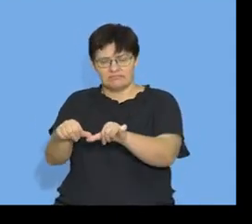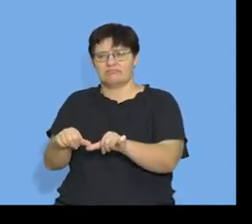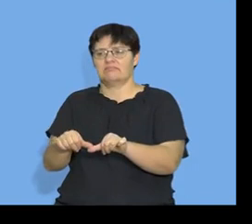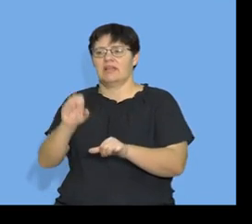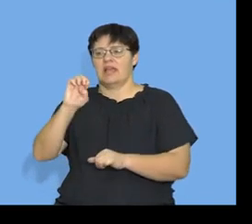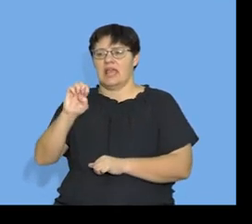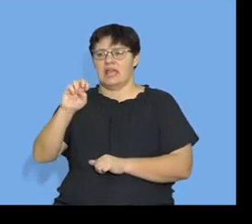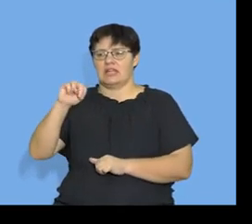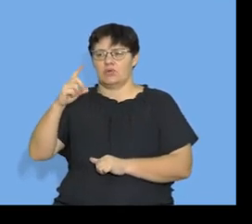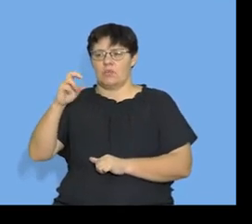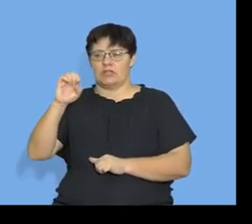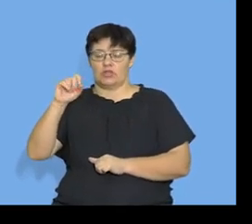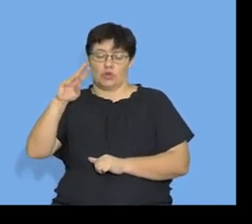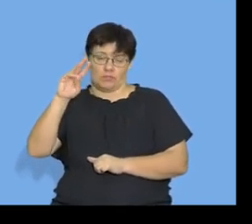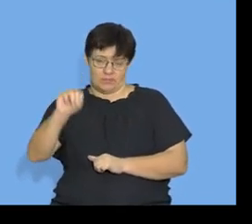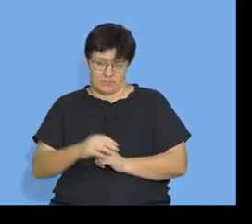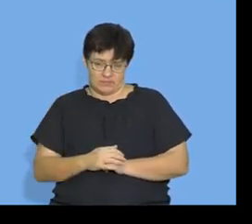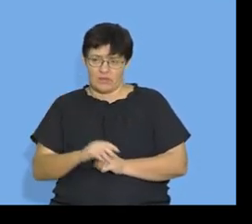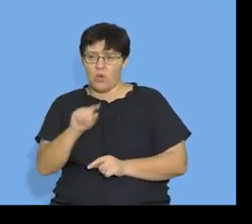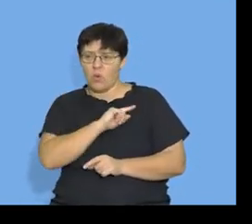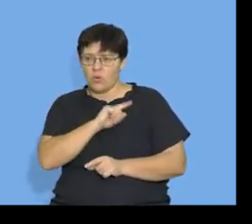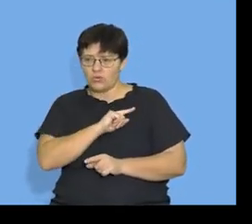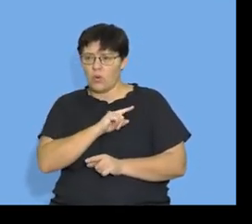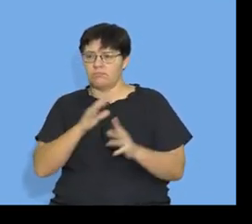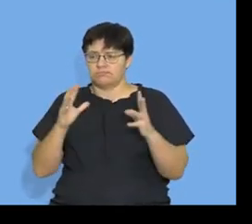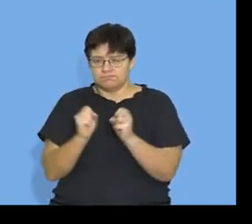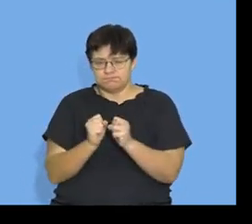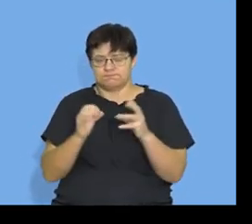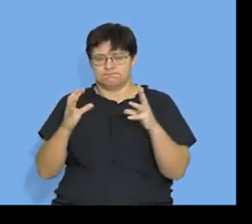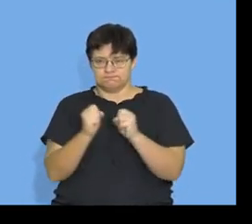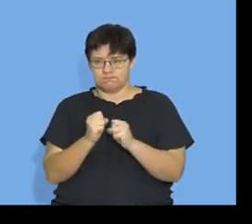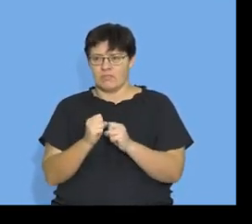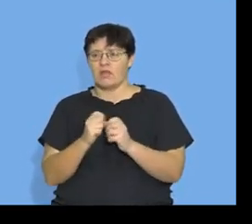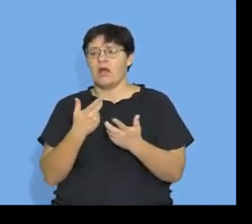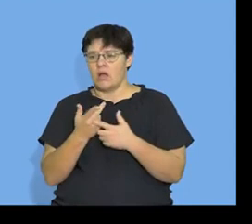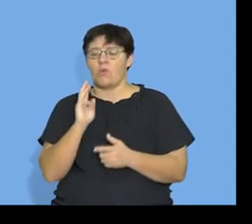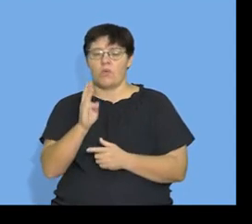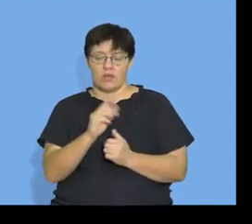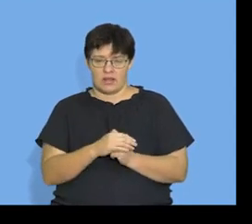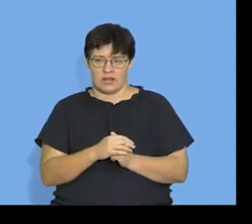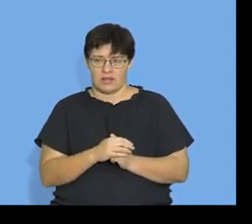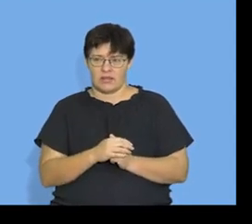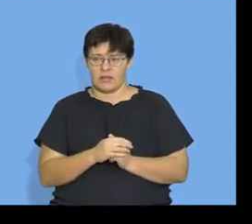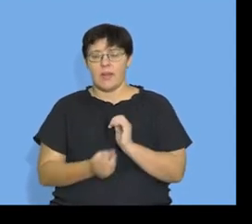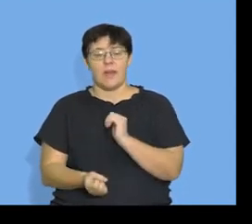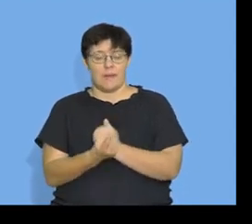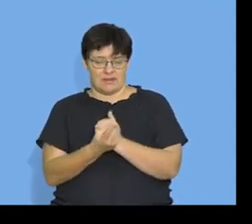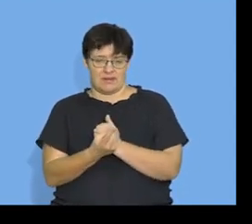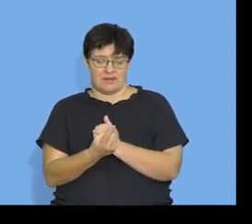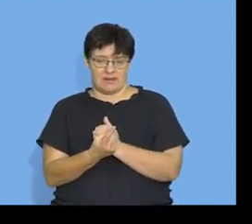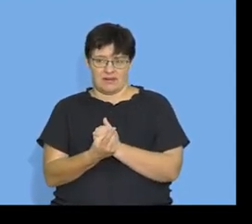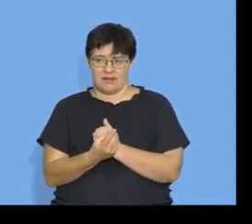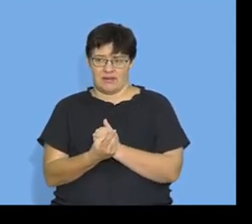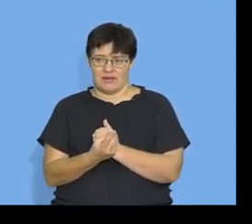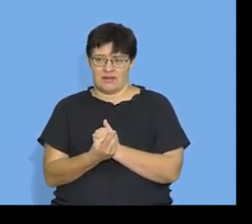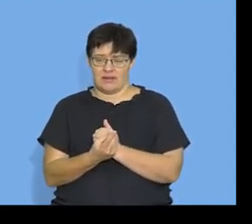is to maintain the endometrium, as well as to reduce the uterine contractions that potentially may